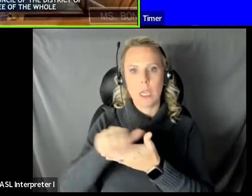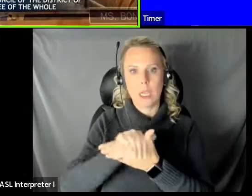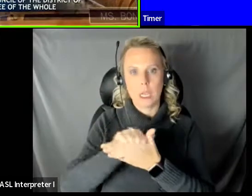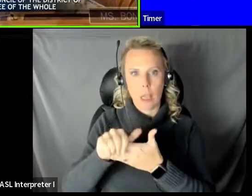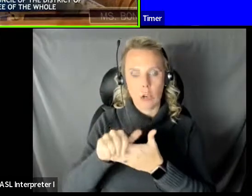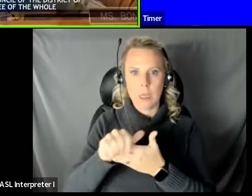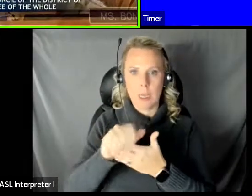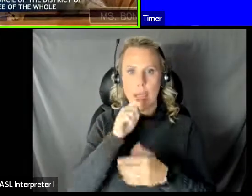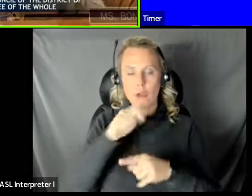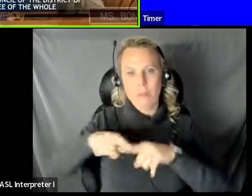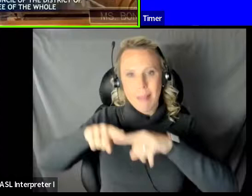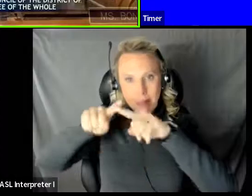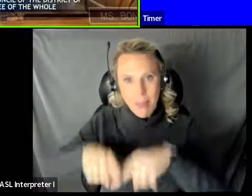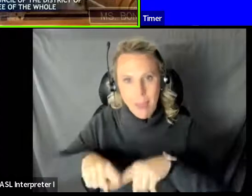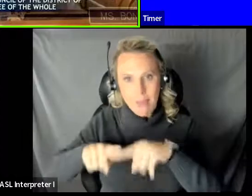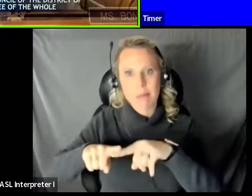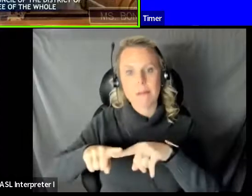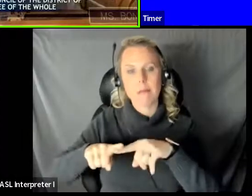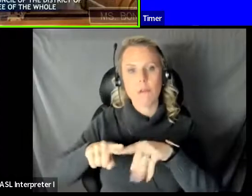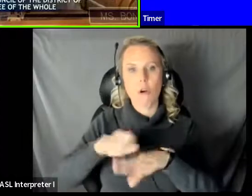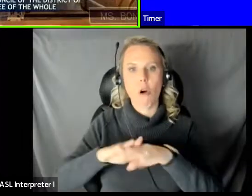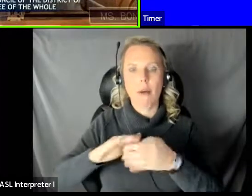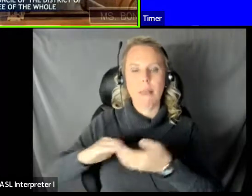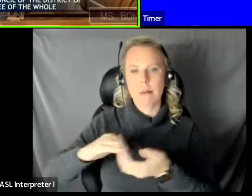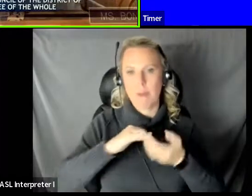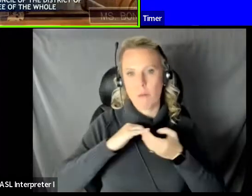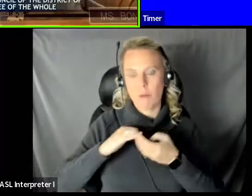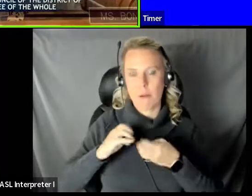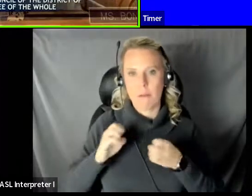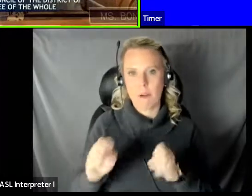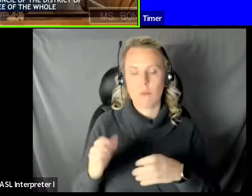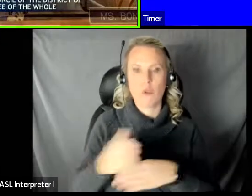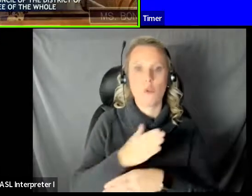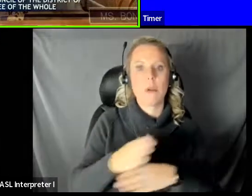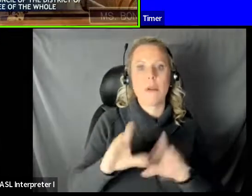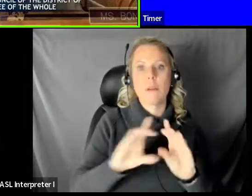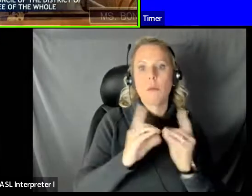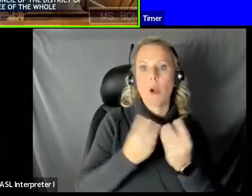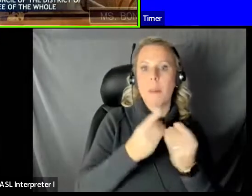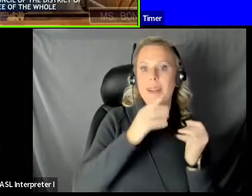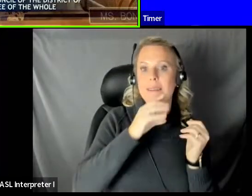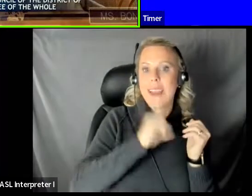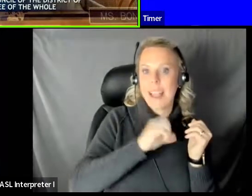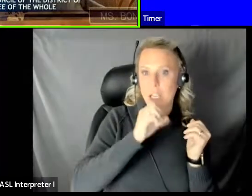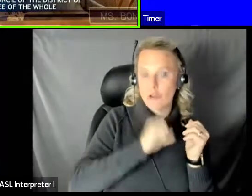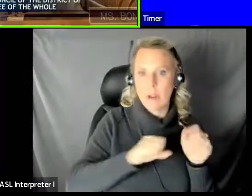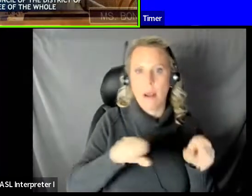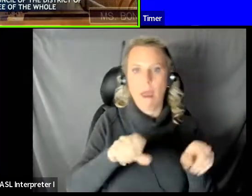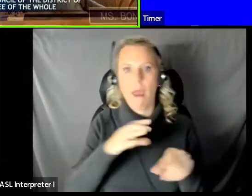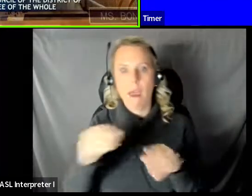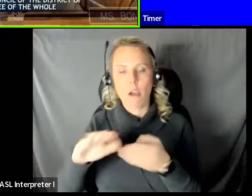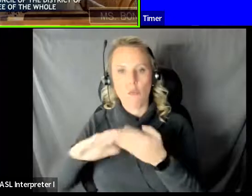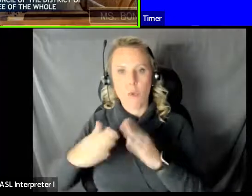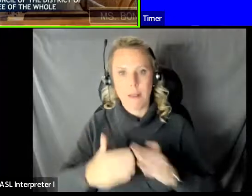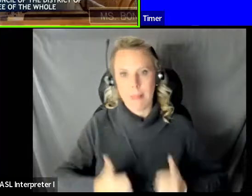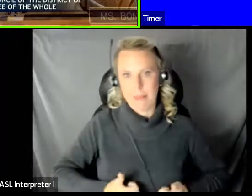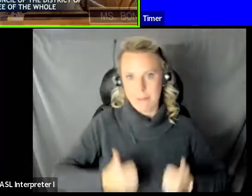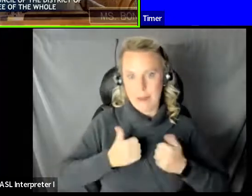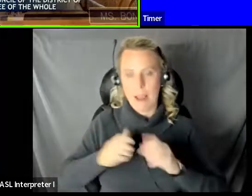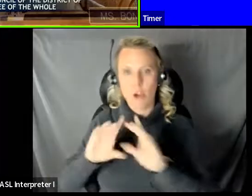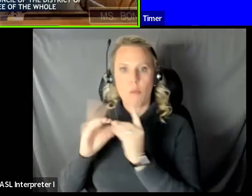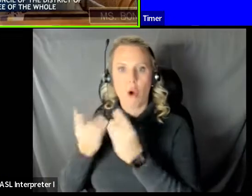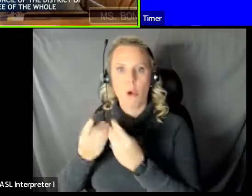is reliant on the collaborative efforts between the Department on Aging and Community Living and the Department of